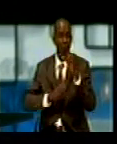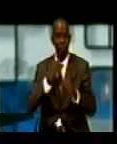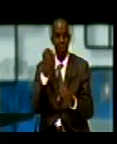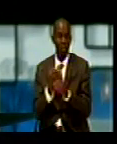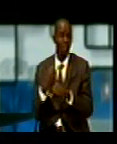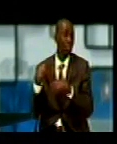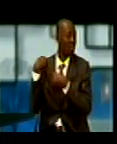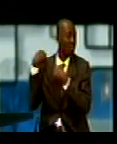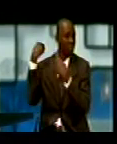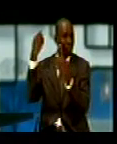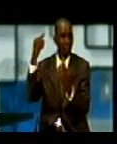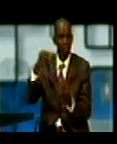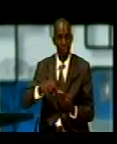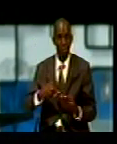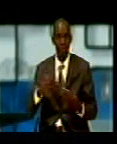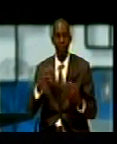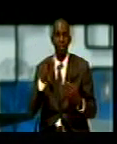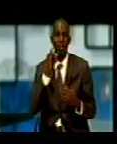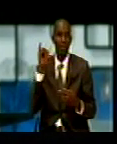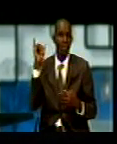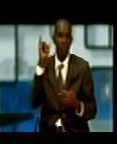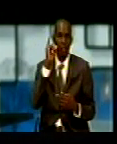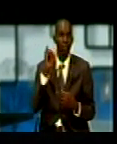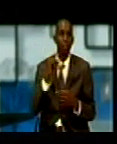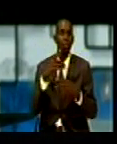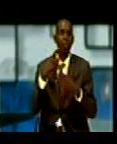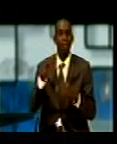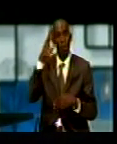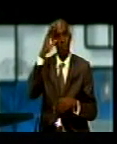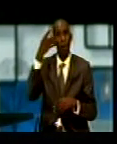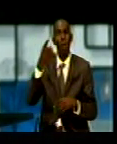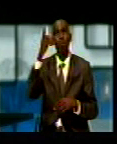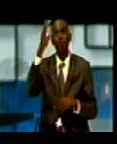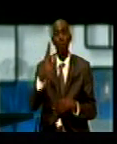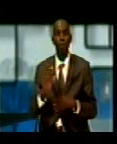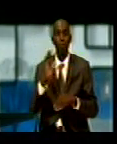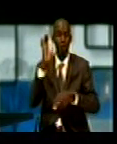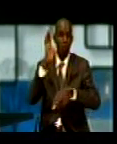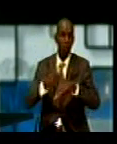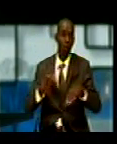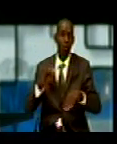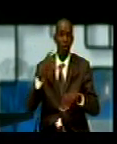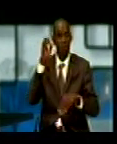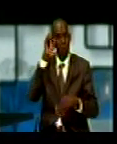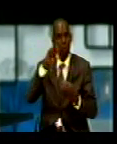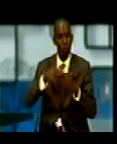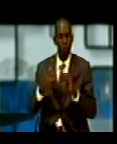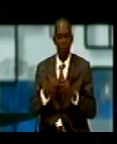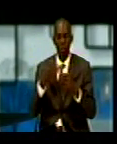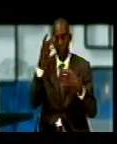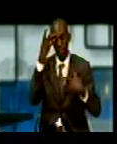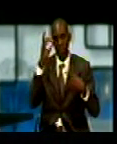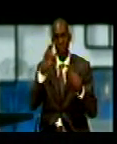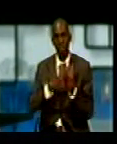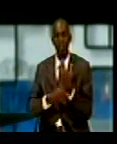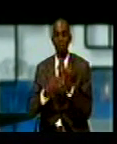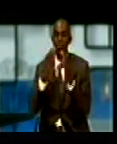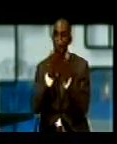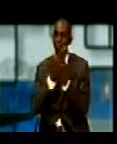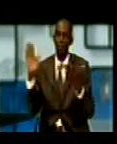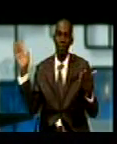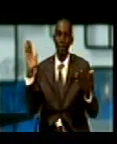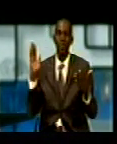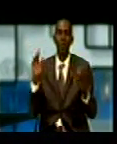and mentioned his problem, the sickness vanished. Praise the Lord. And we also have